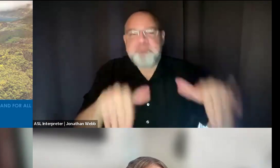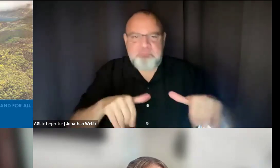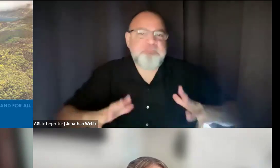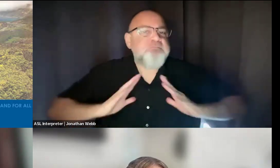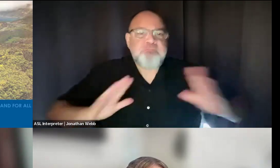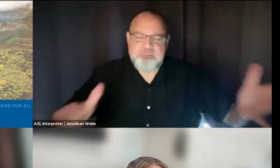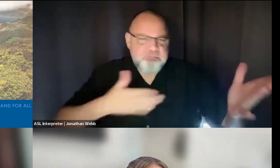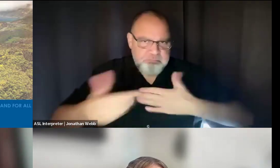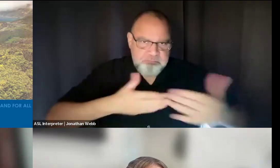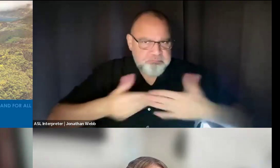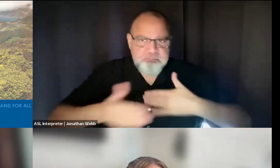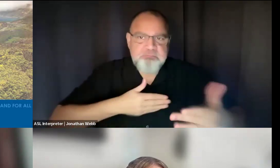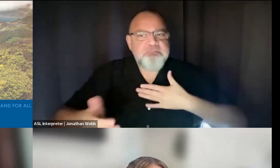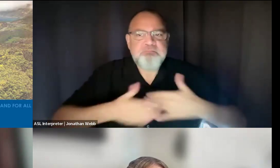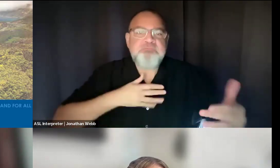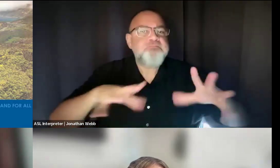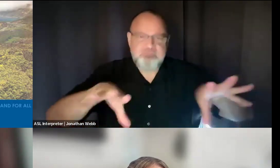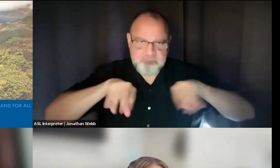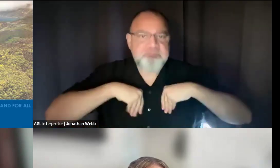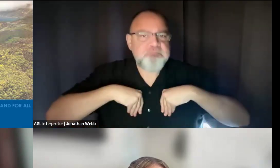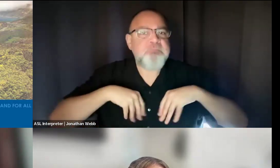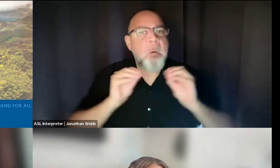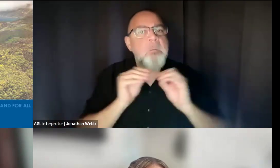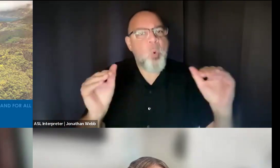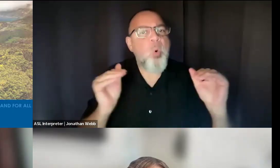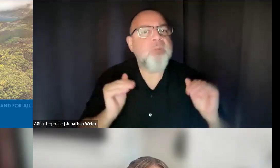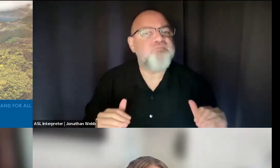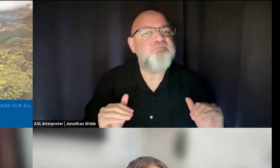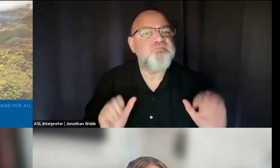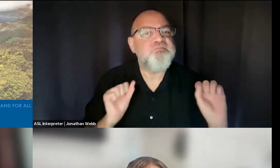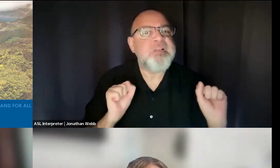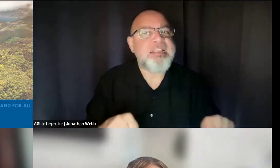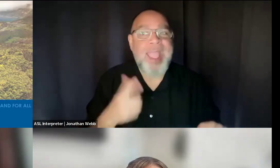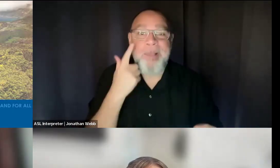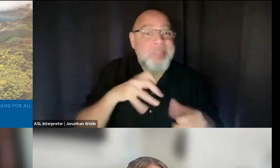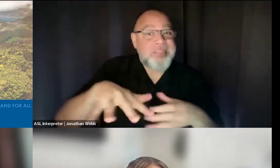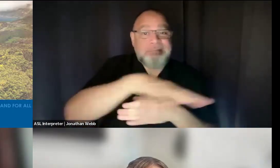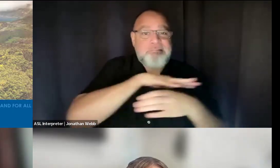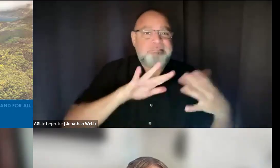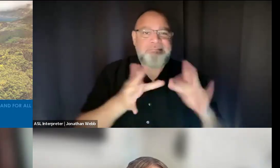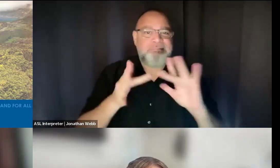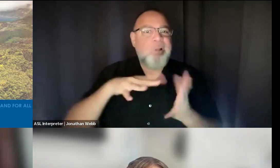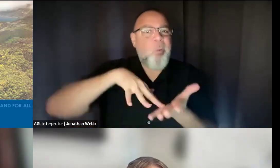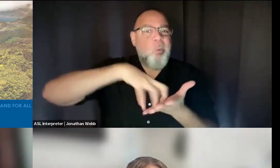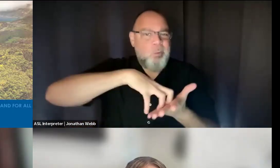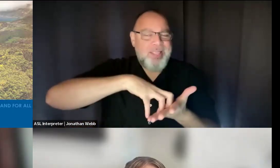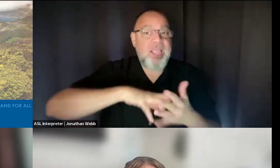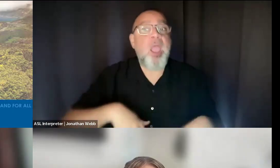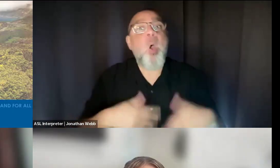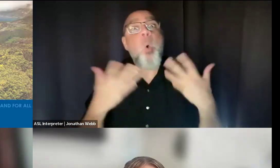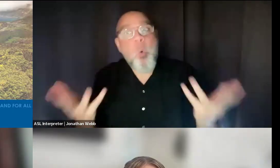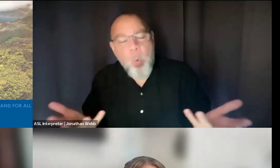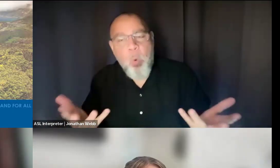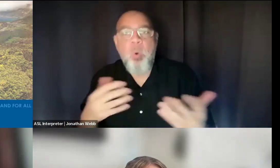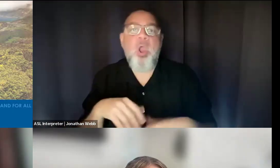of providing speed lower than the minimum service standards. Or if there are low cost income